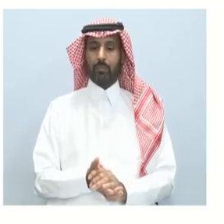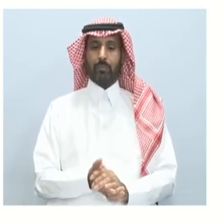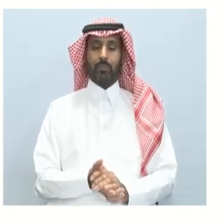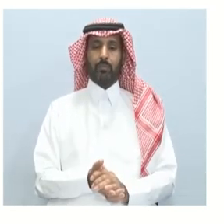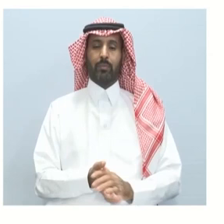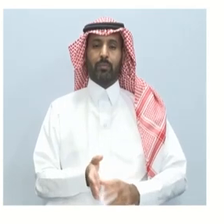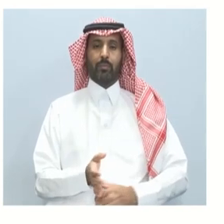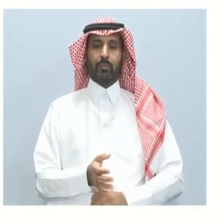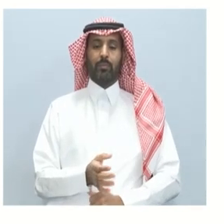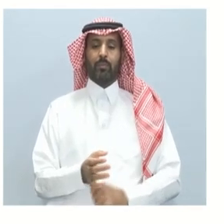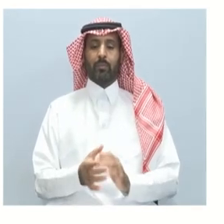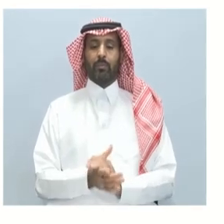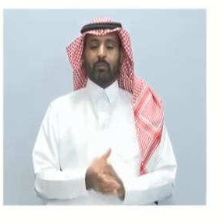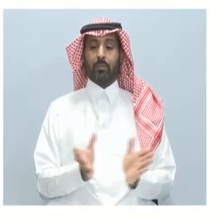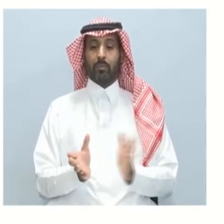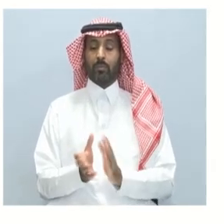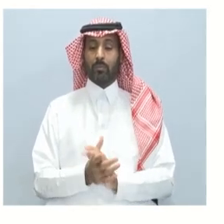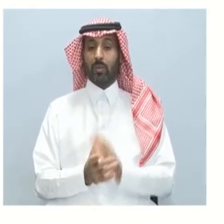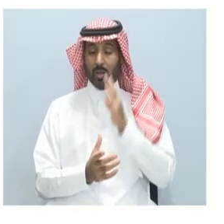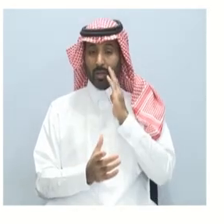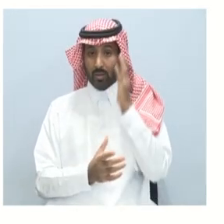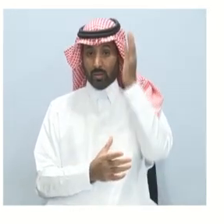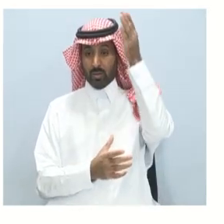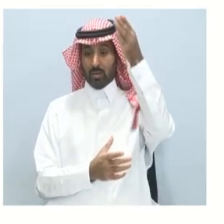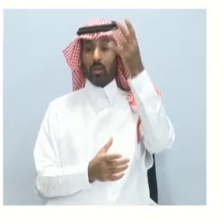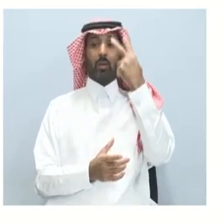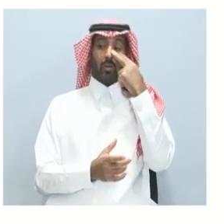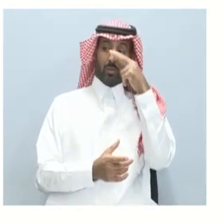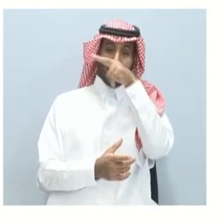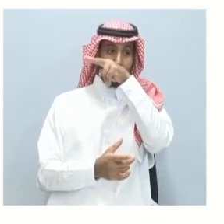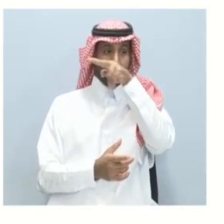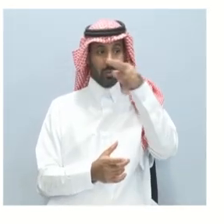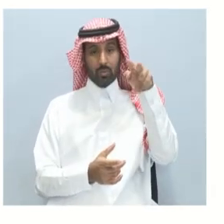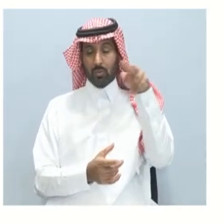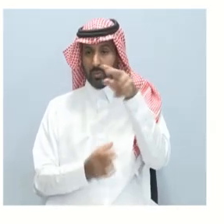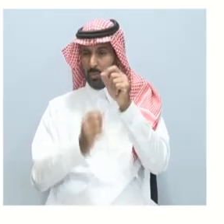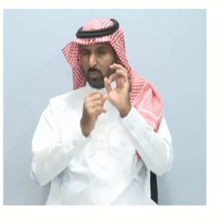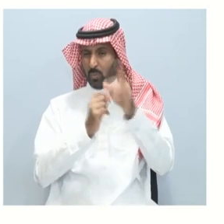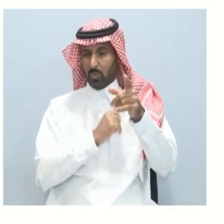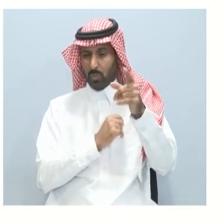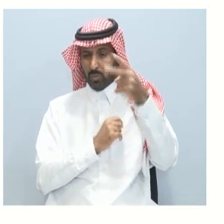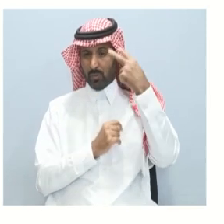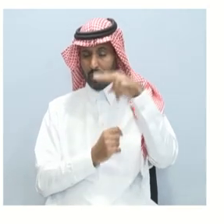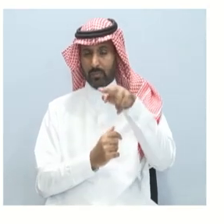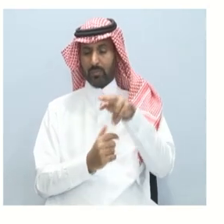eyesight, enhanced by its long neck, which enables the ostrich to see far into the